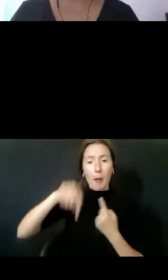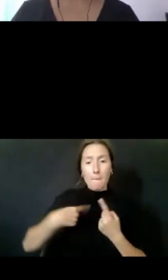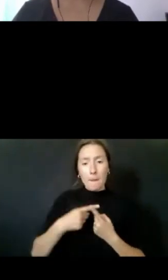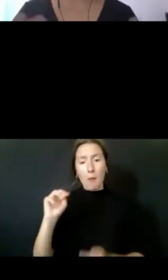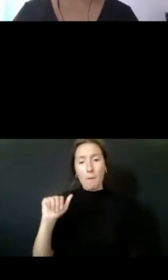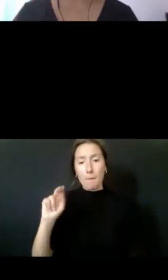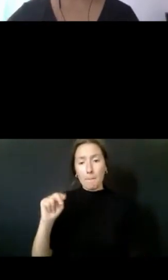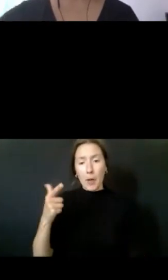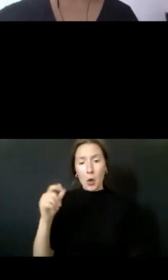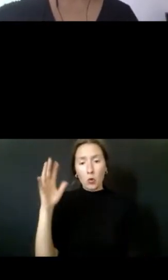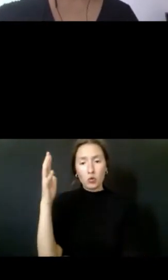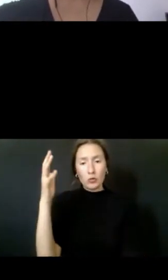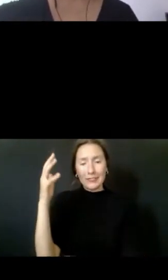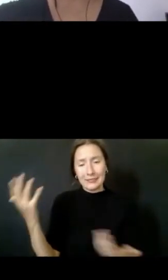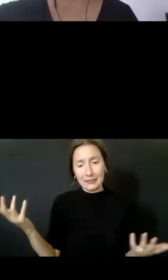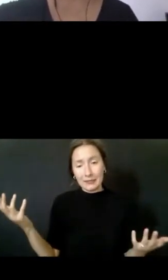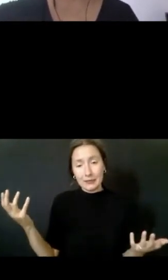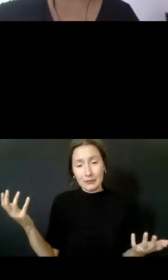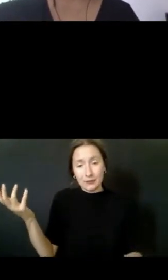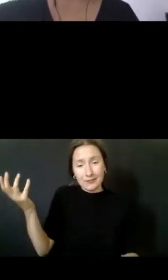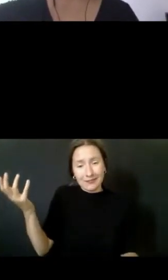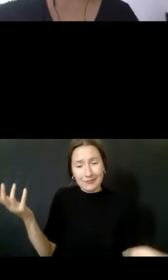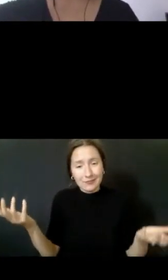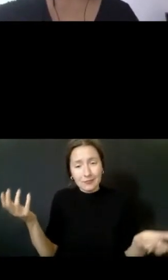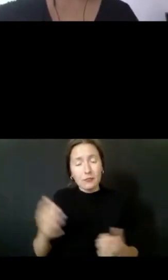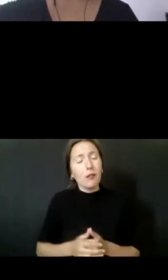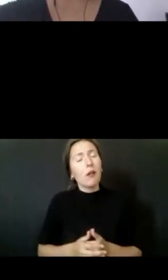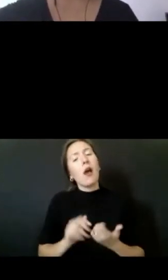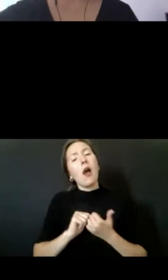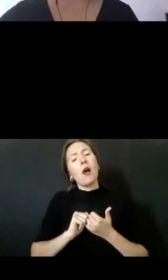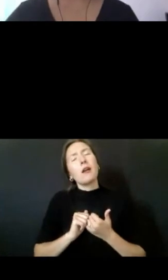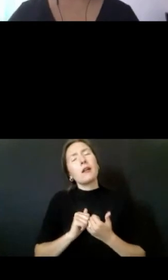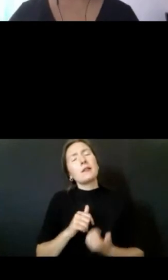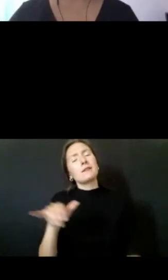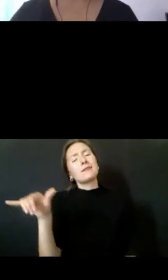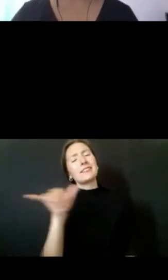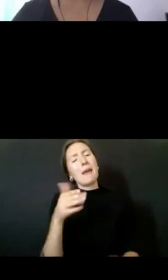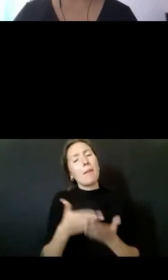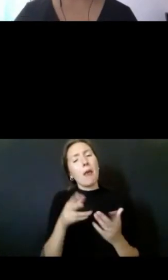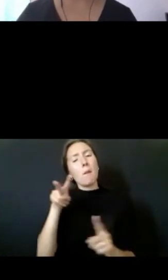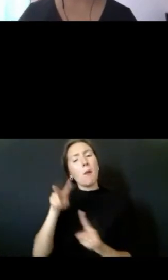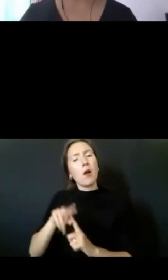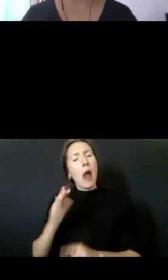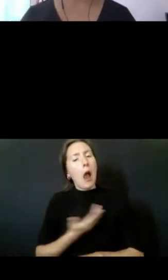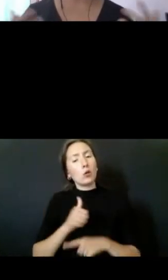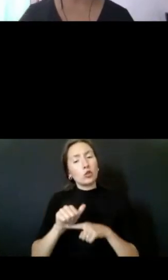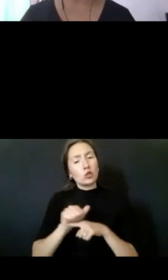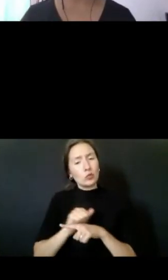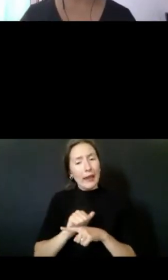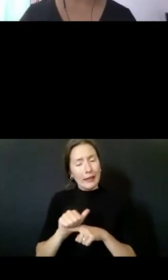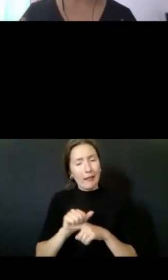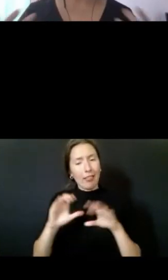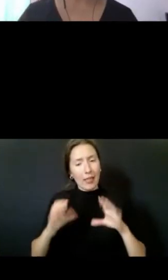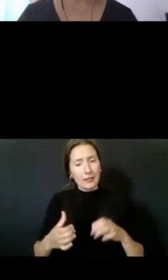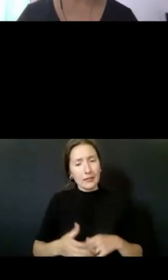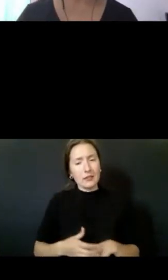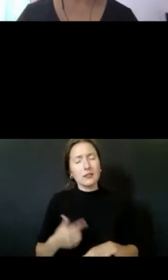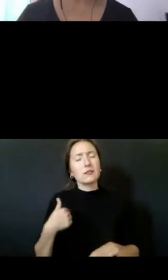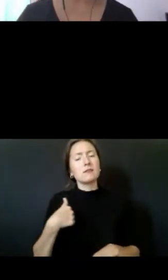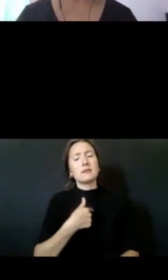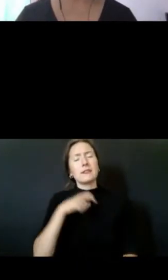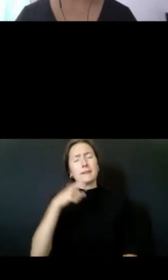objective of the exercise was not to write a research paper. The objective of the exercise was for him to tell the instructor what he had learned